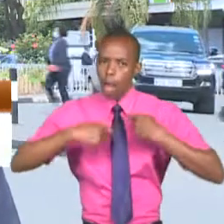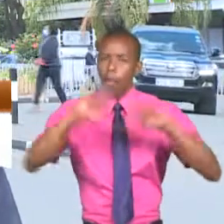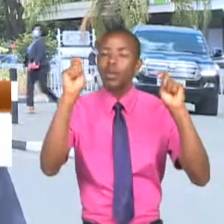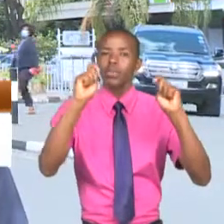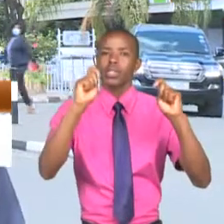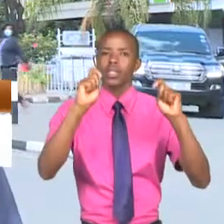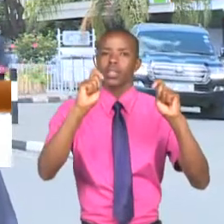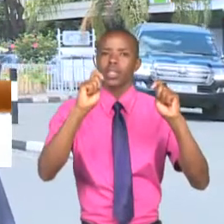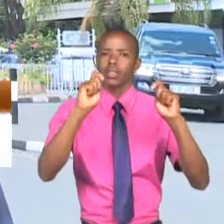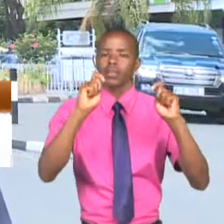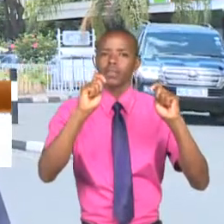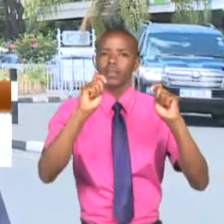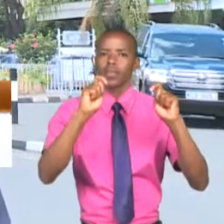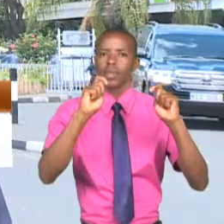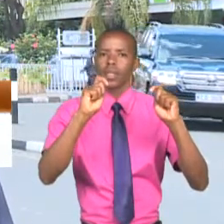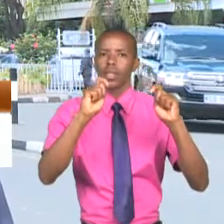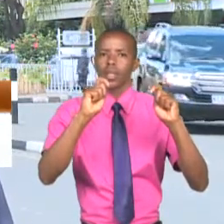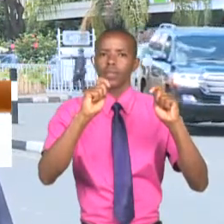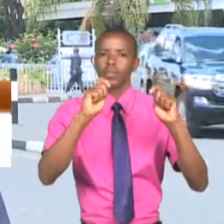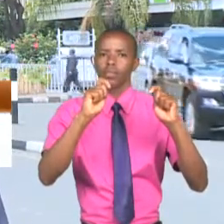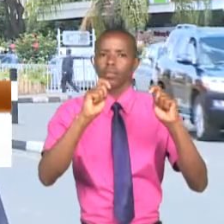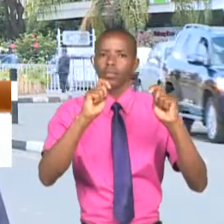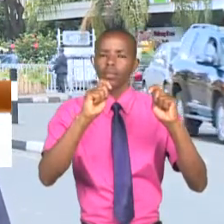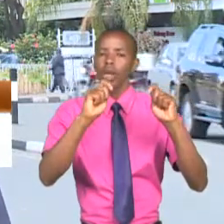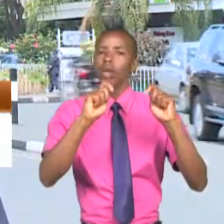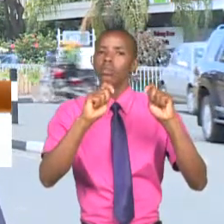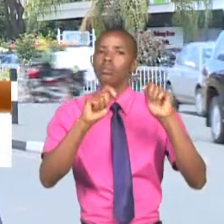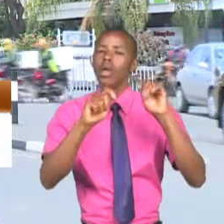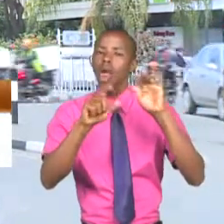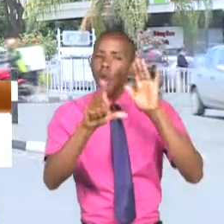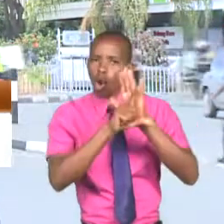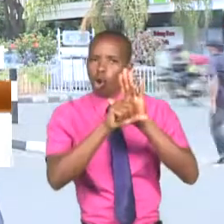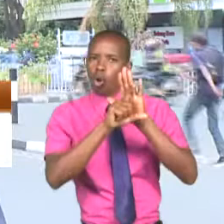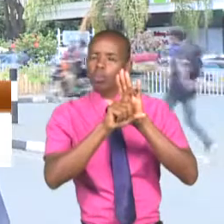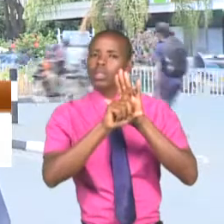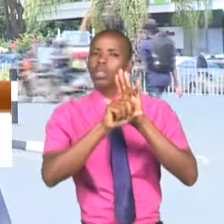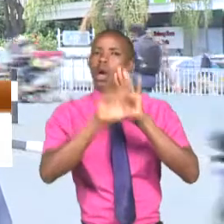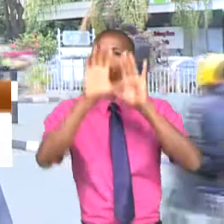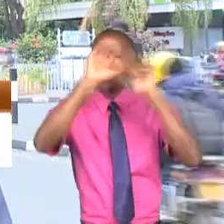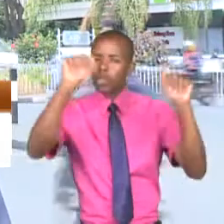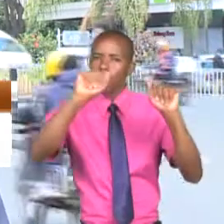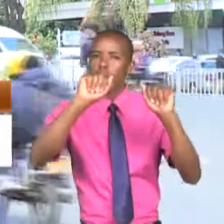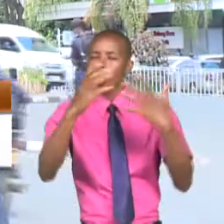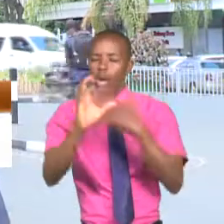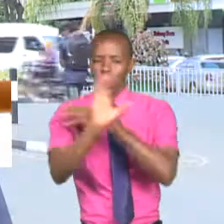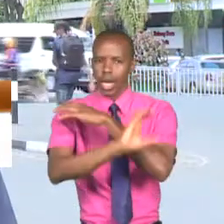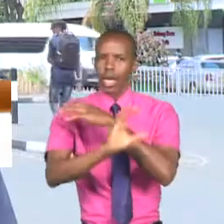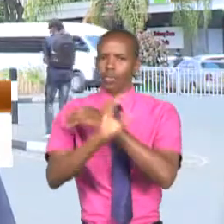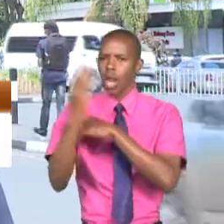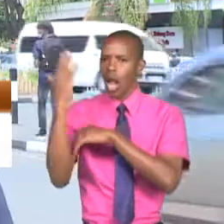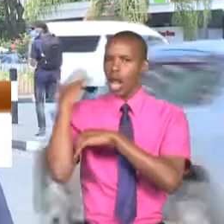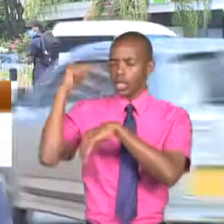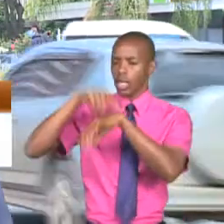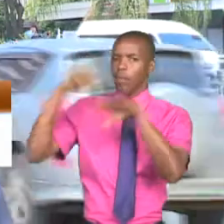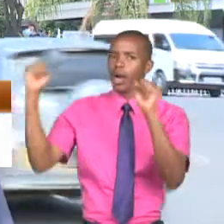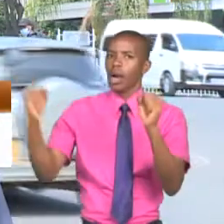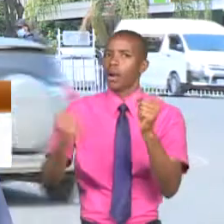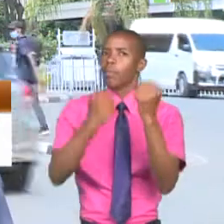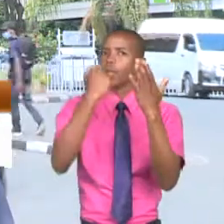set by the president or by the country, because what happened last time is